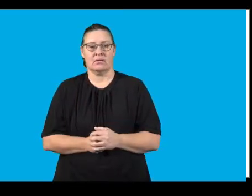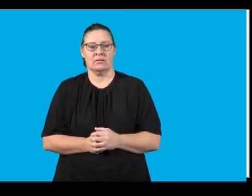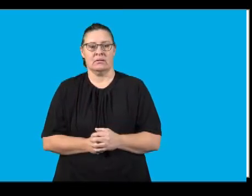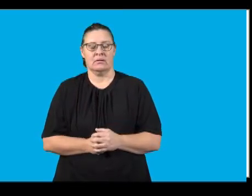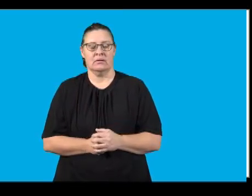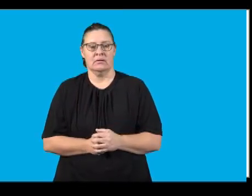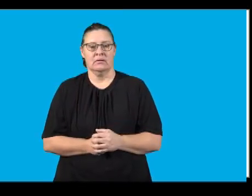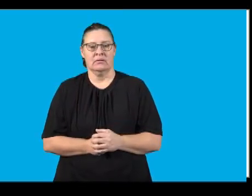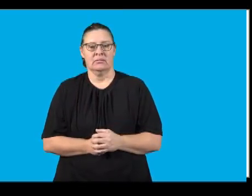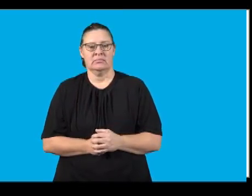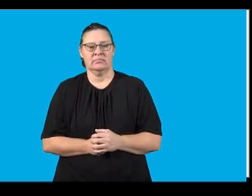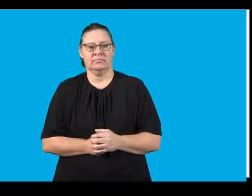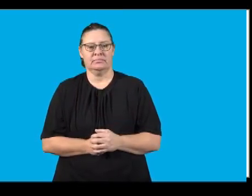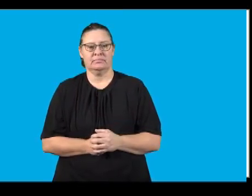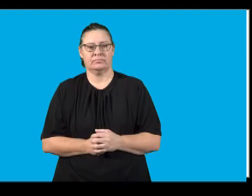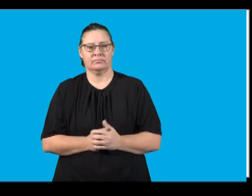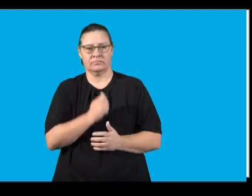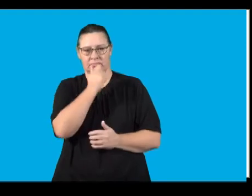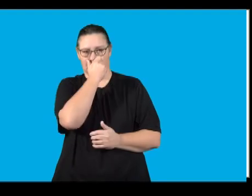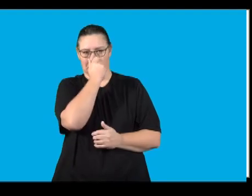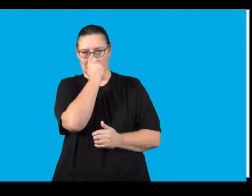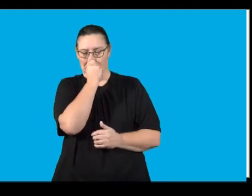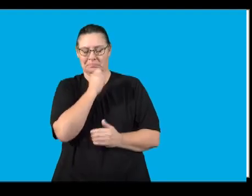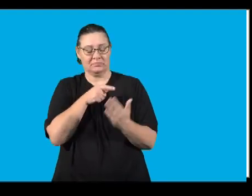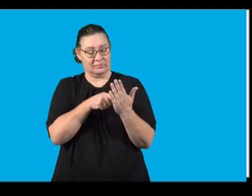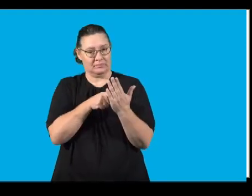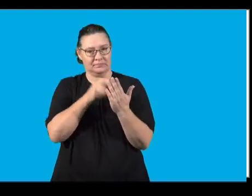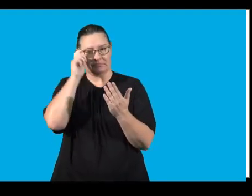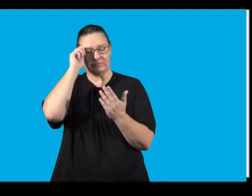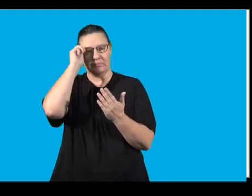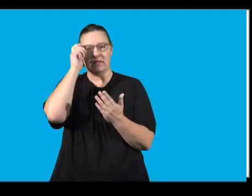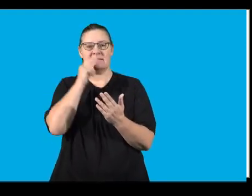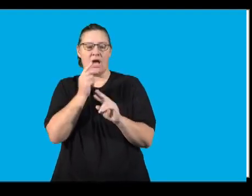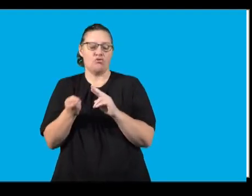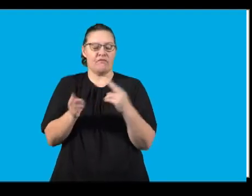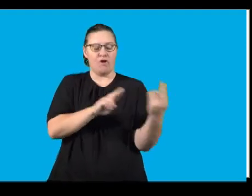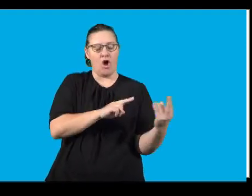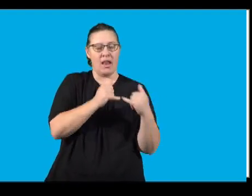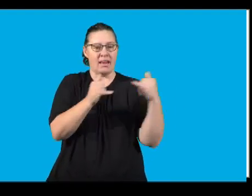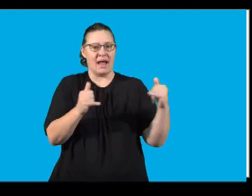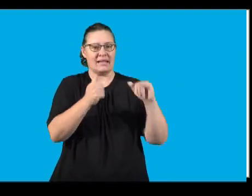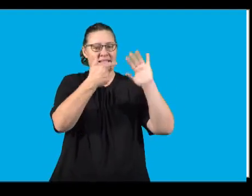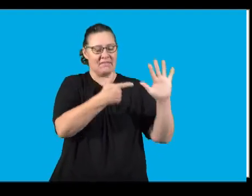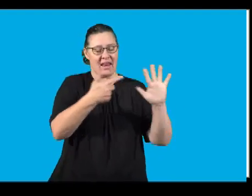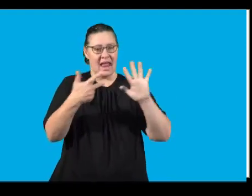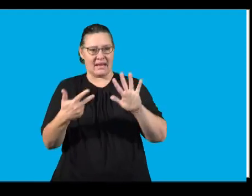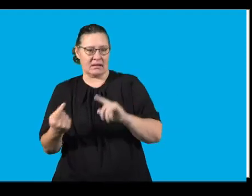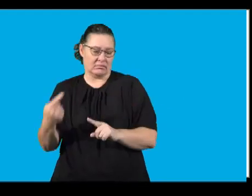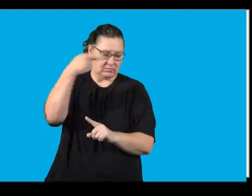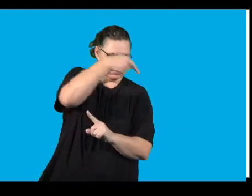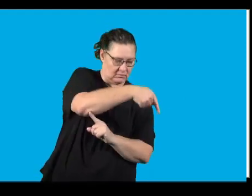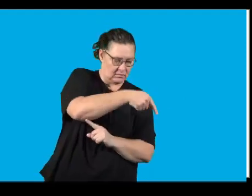have to locate ourselves in the question first. Remember, when it says refer to lines 7 and 8,